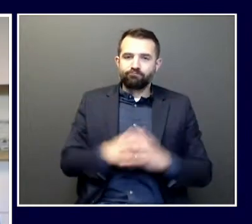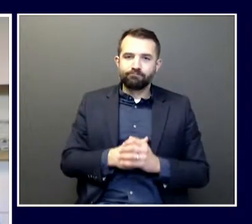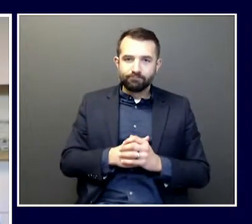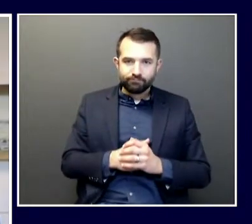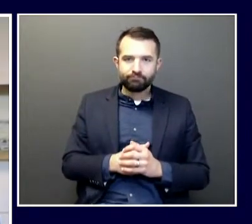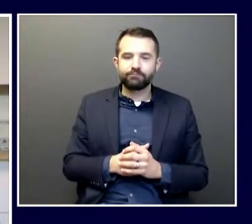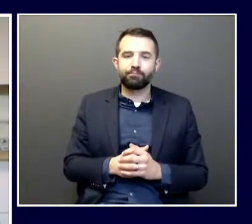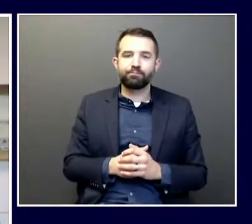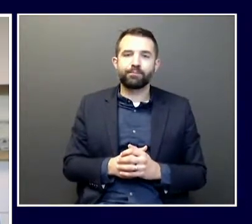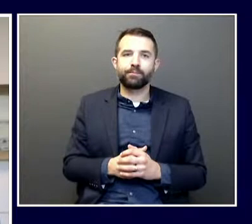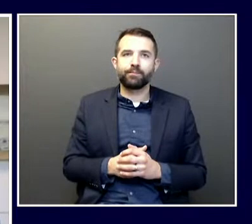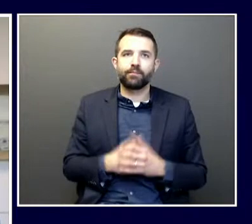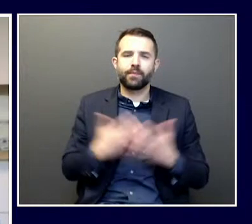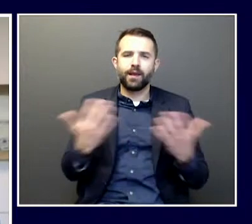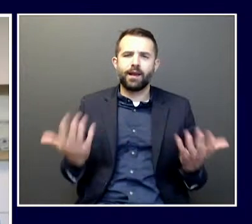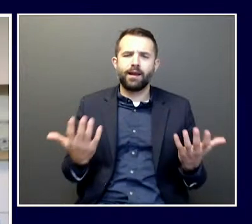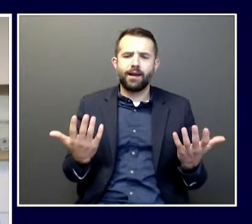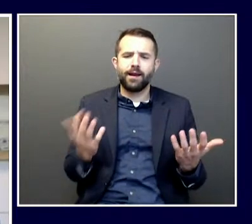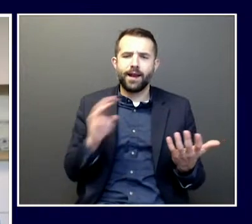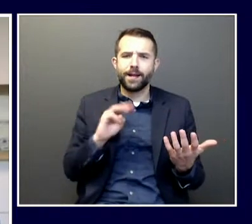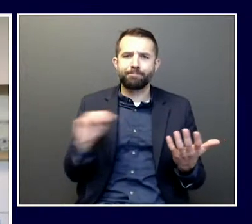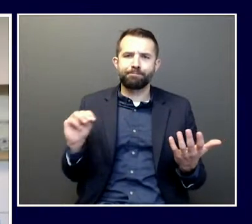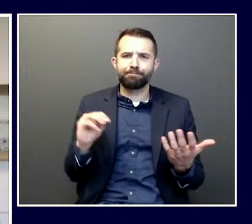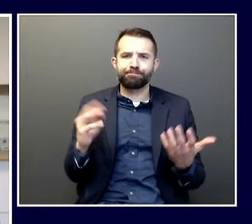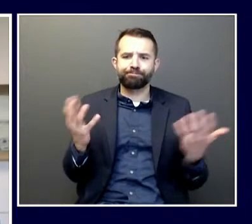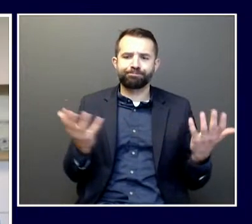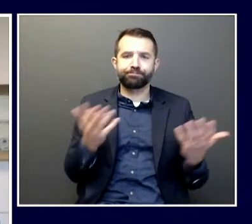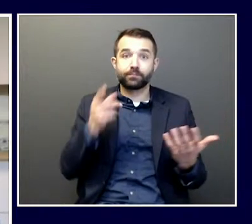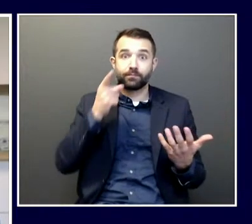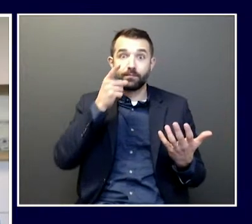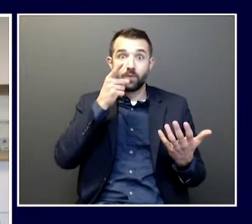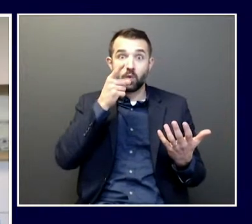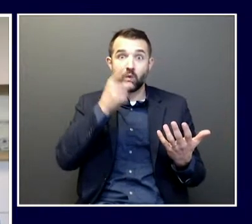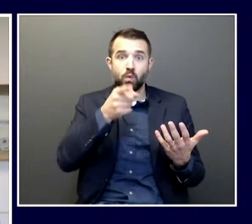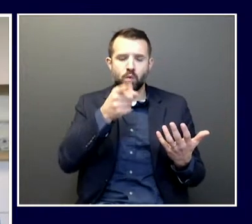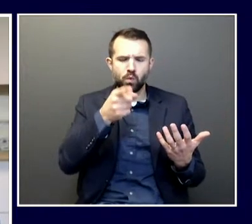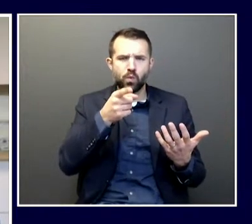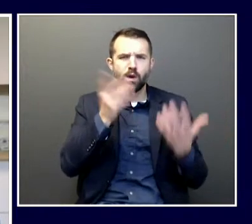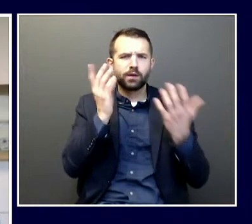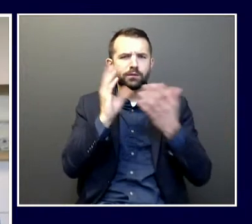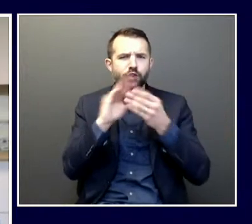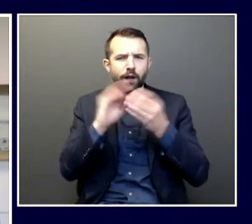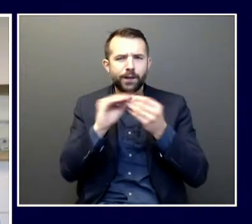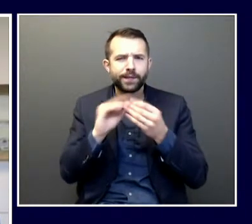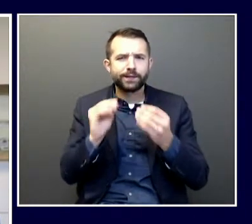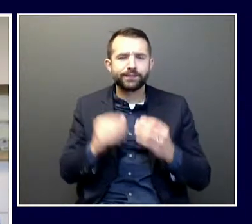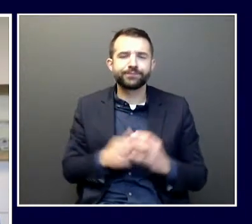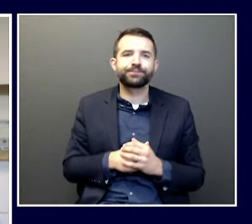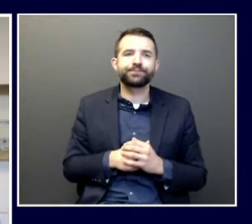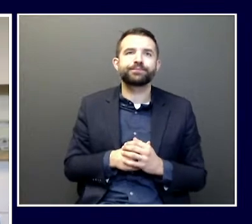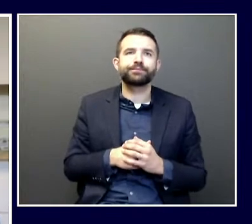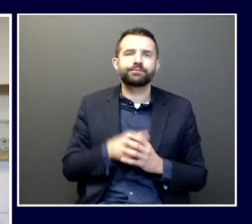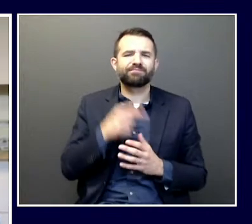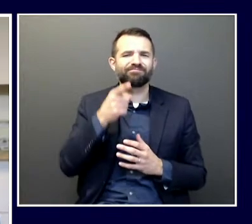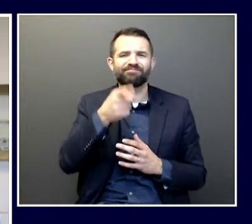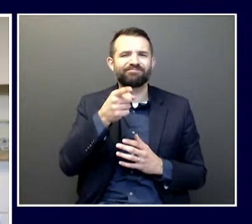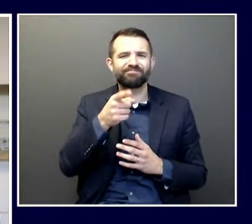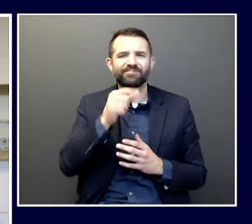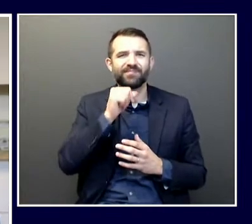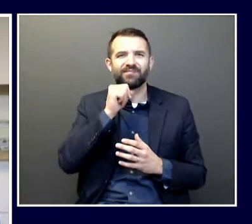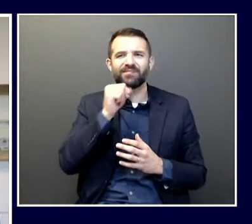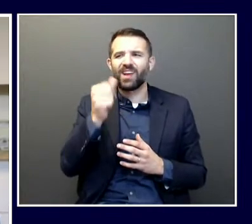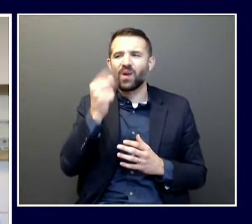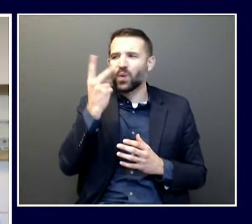You mentioned earlier that you don't see this sort of trend of higher daily